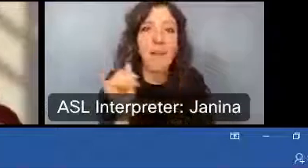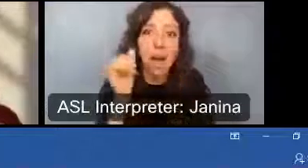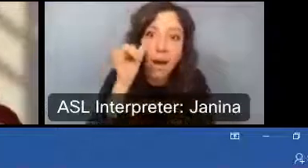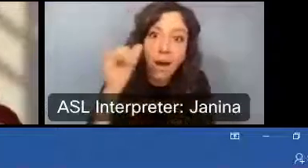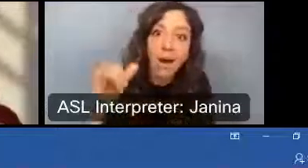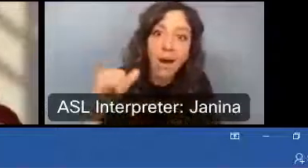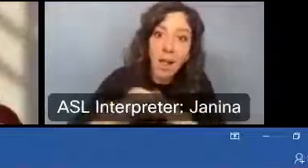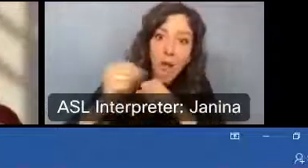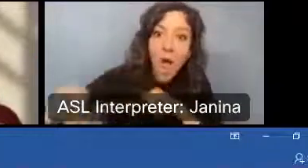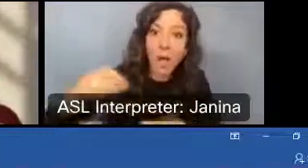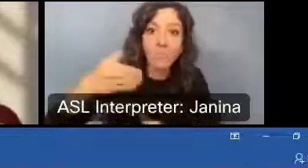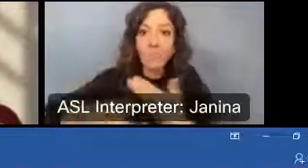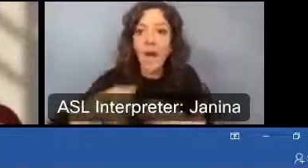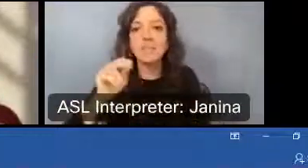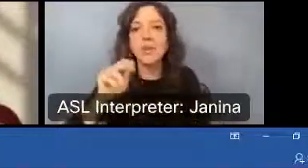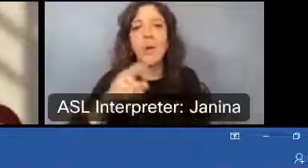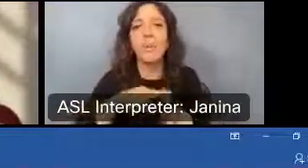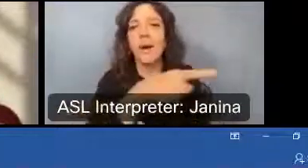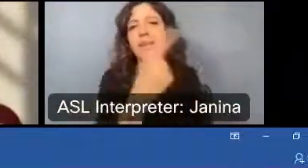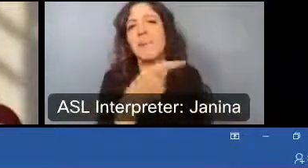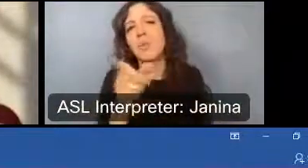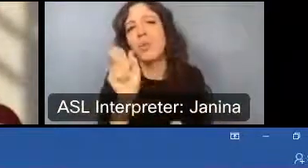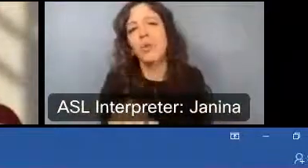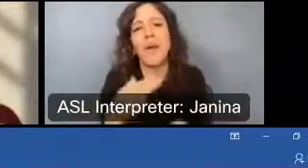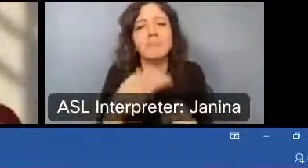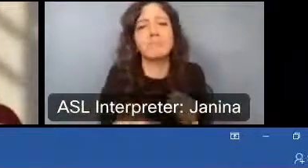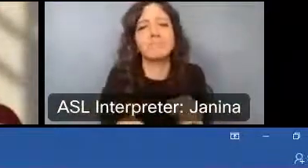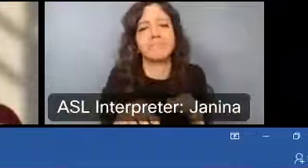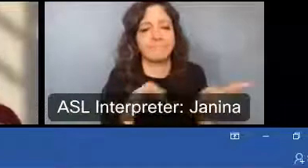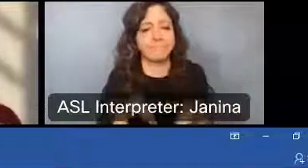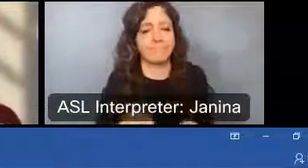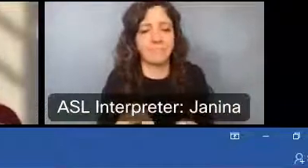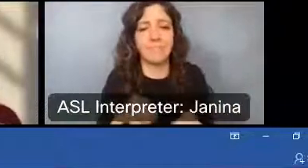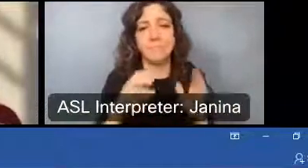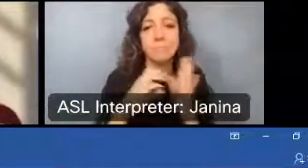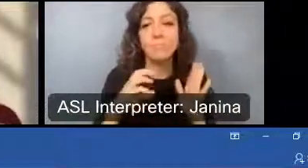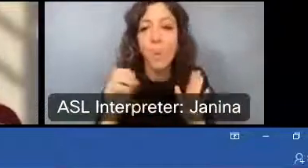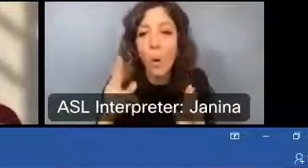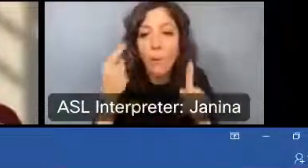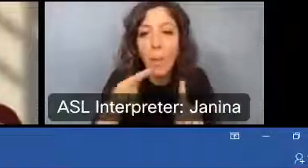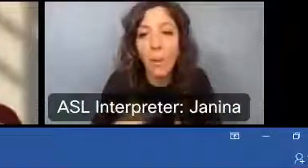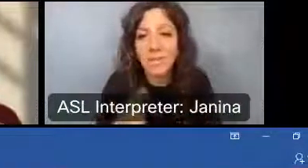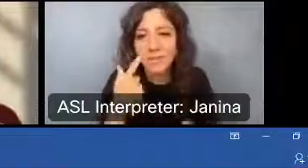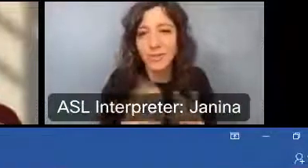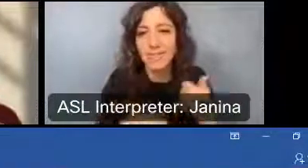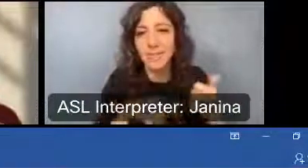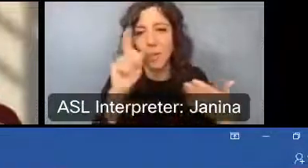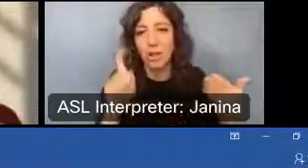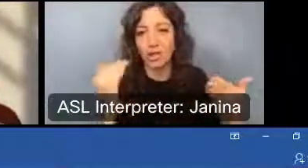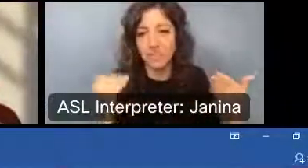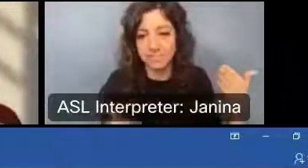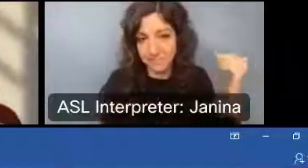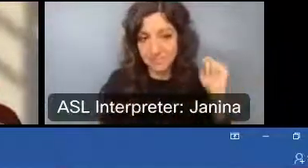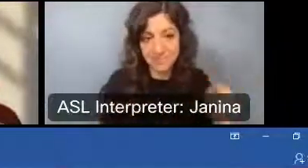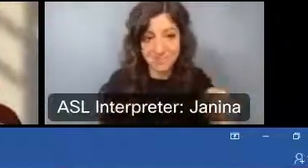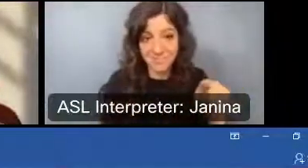rather something that you can accomplish through a short paragraph or bullet points for these different things. These things, again, could just